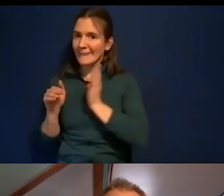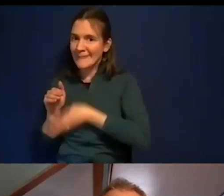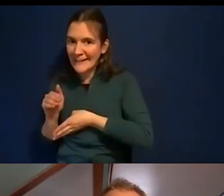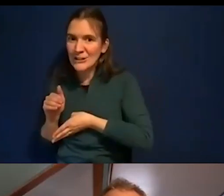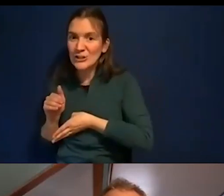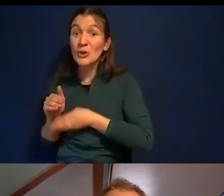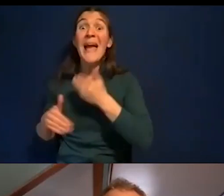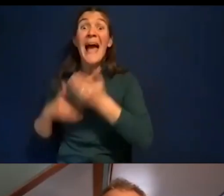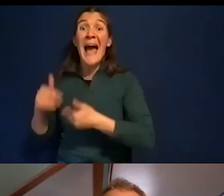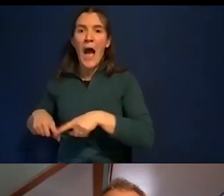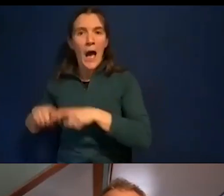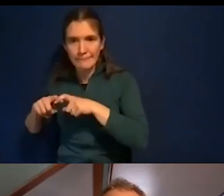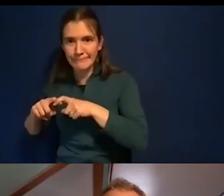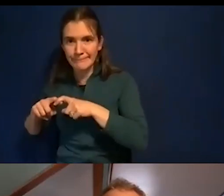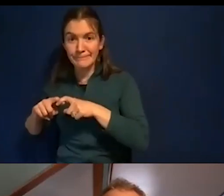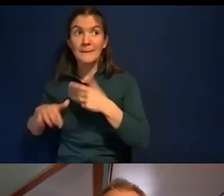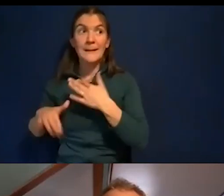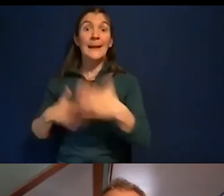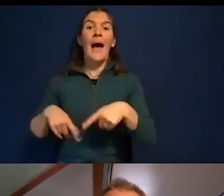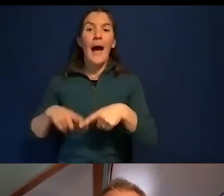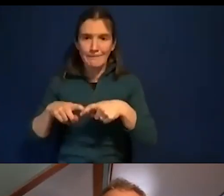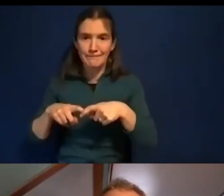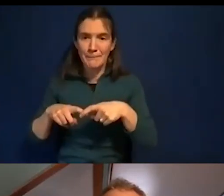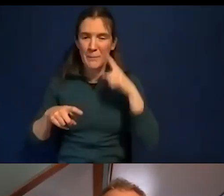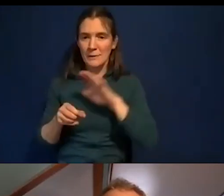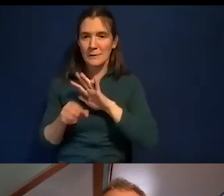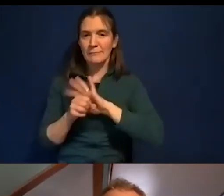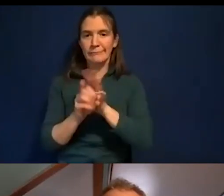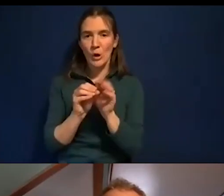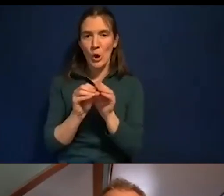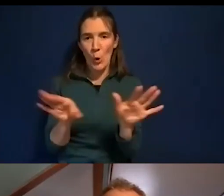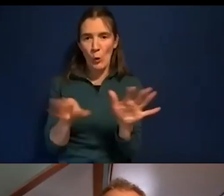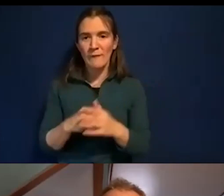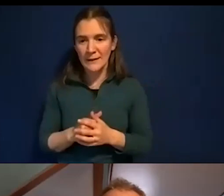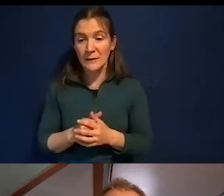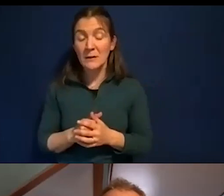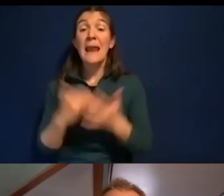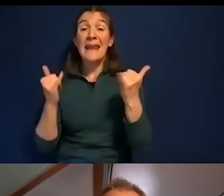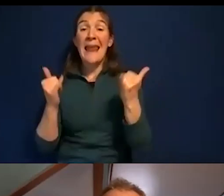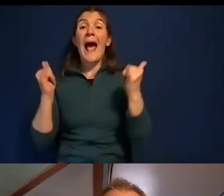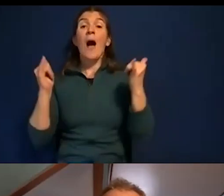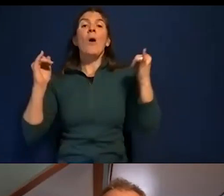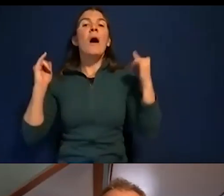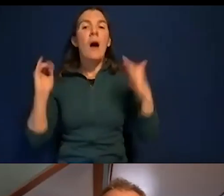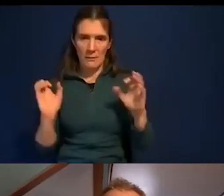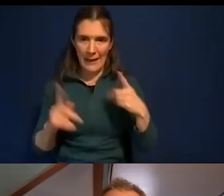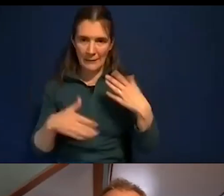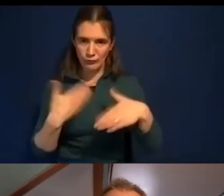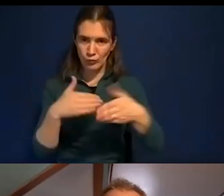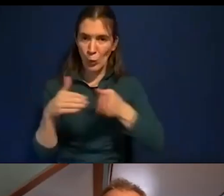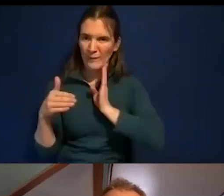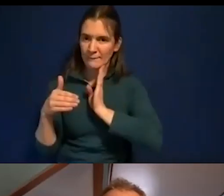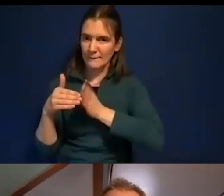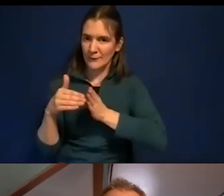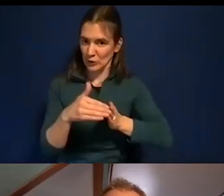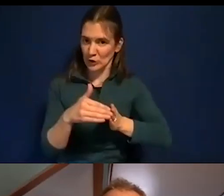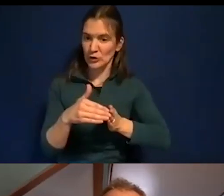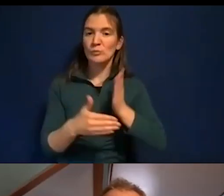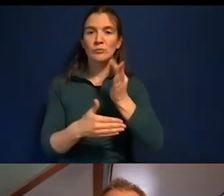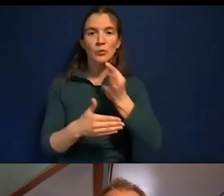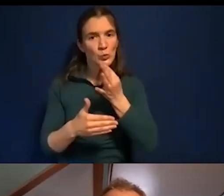projects completed last year. Most of those are in the works or will be soon.